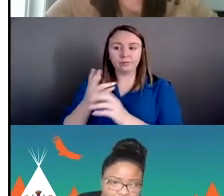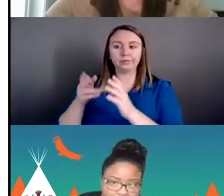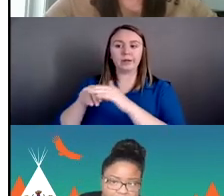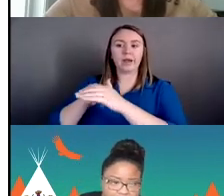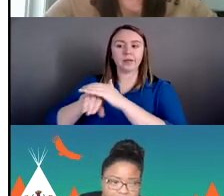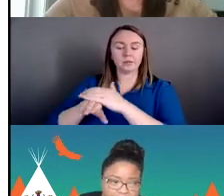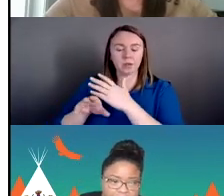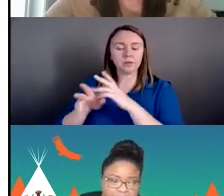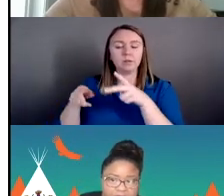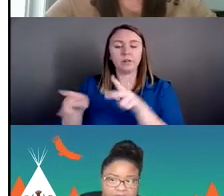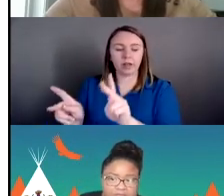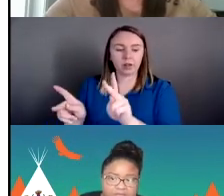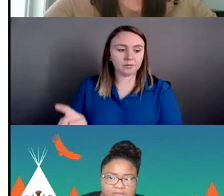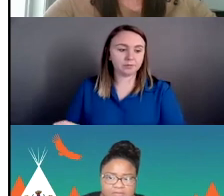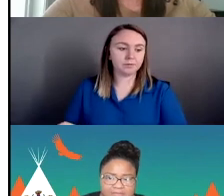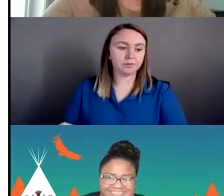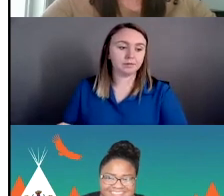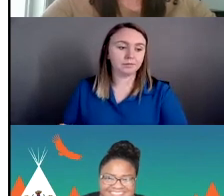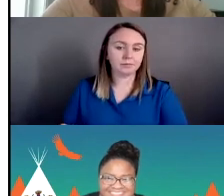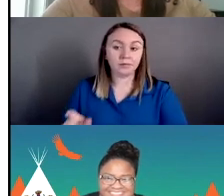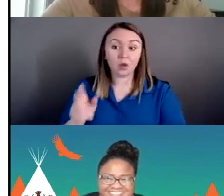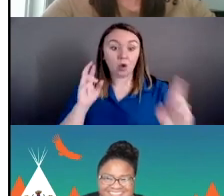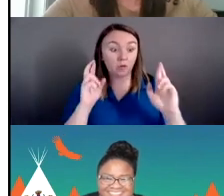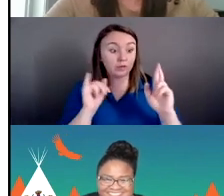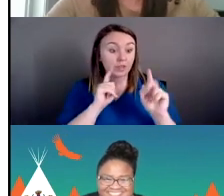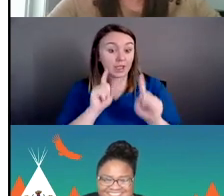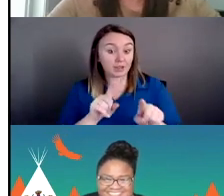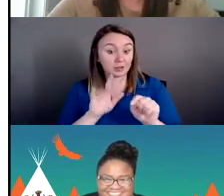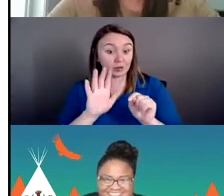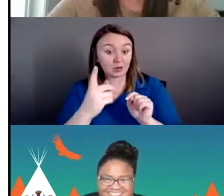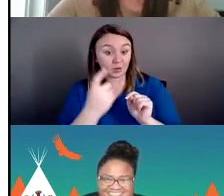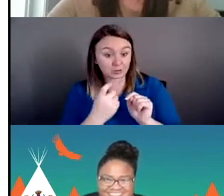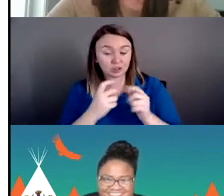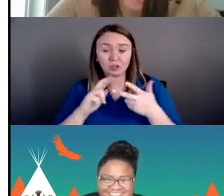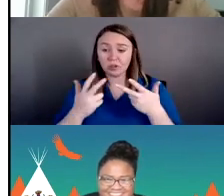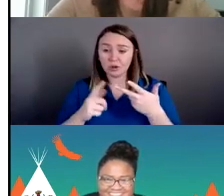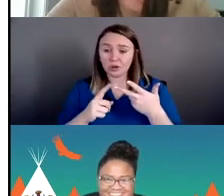And then hopefully that answers that question. And then the third one had to do with,